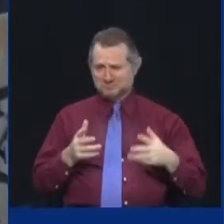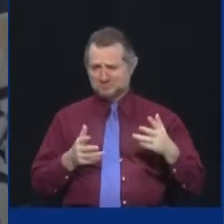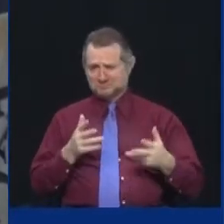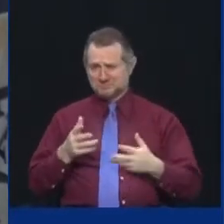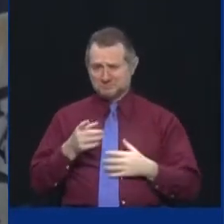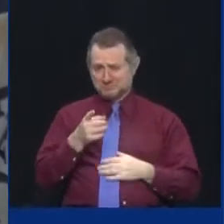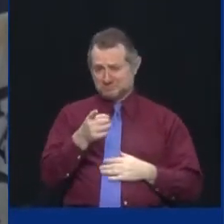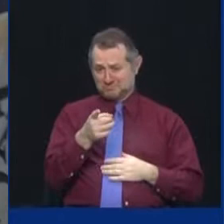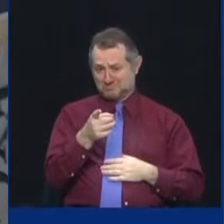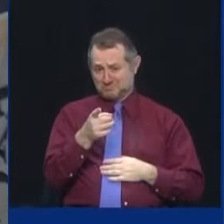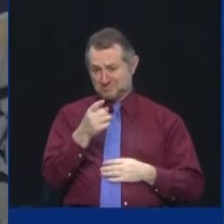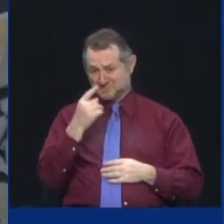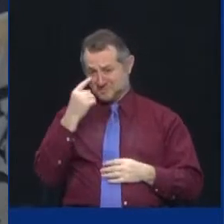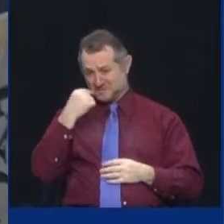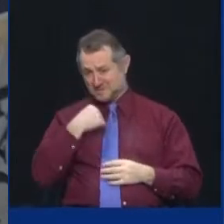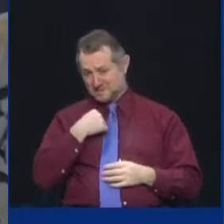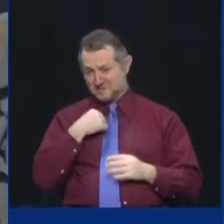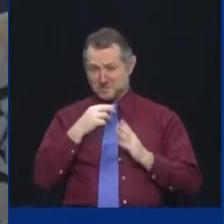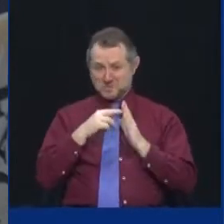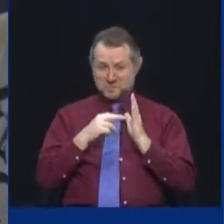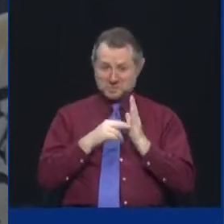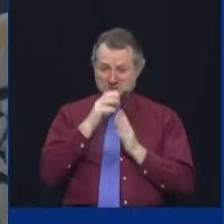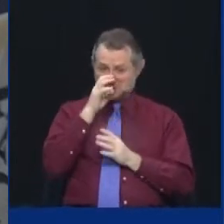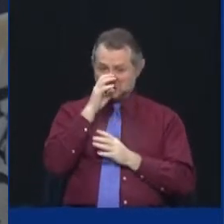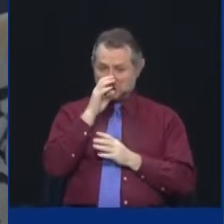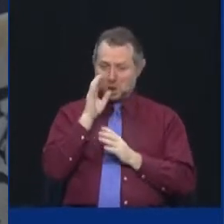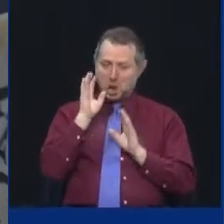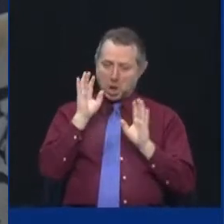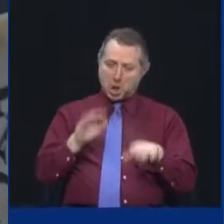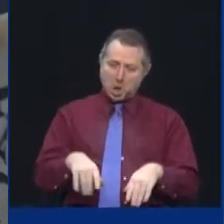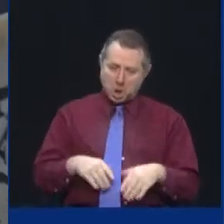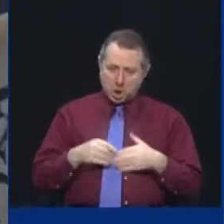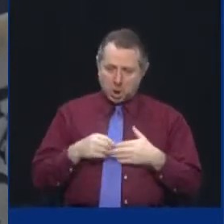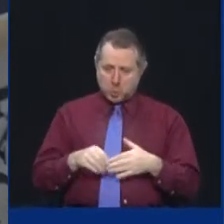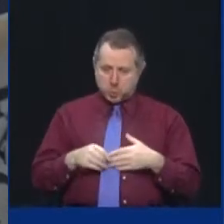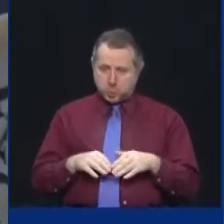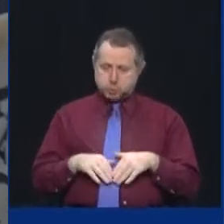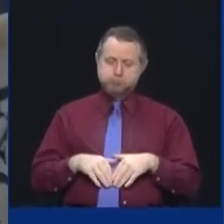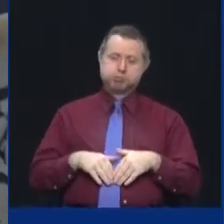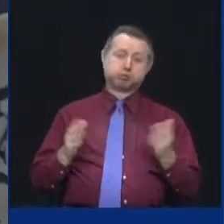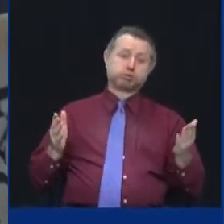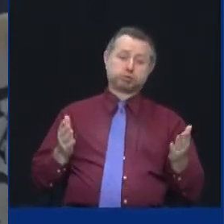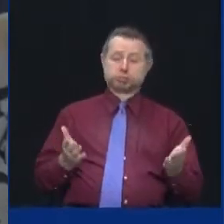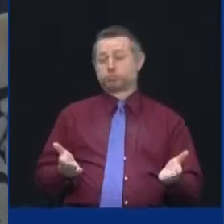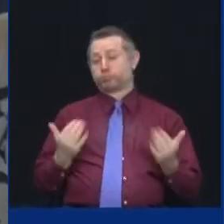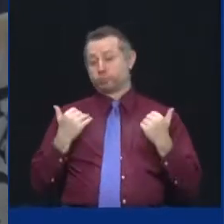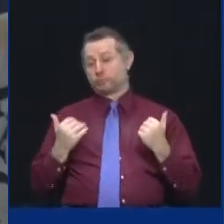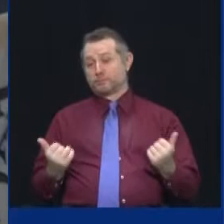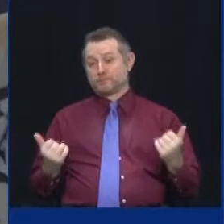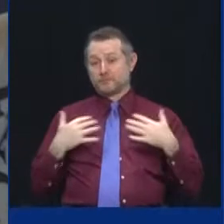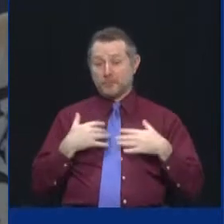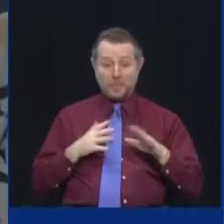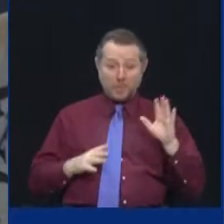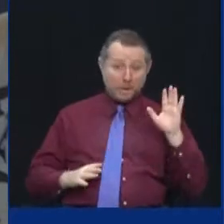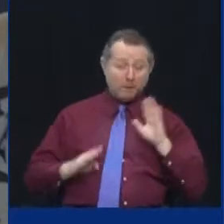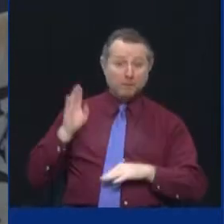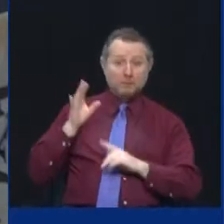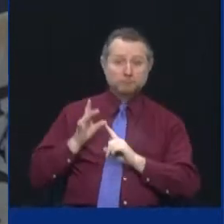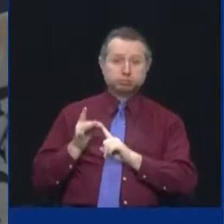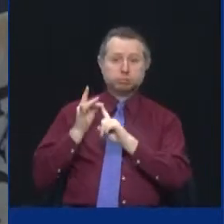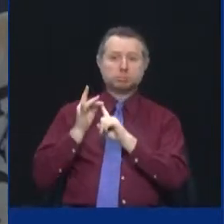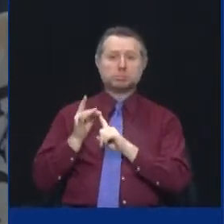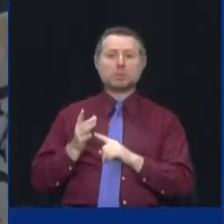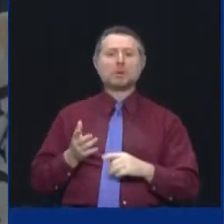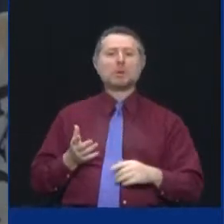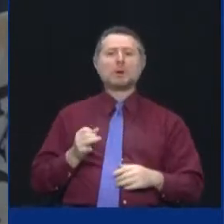fewer safeguards and have a higher positivity rate. If you have a higher